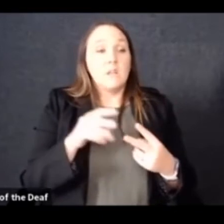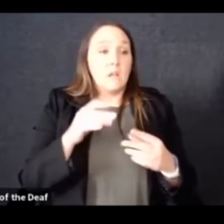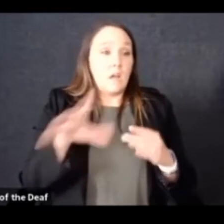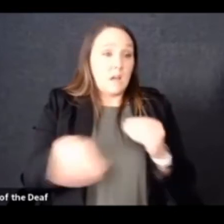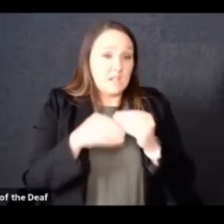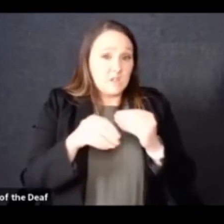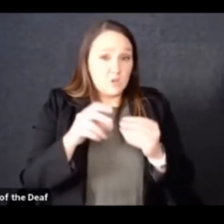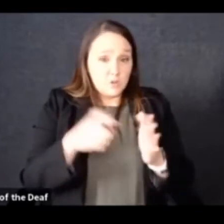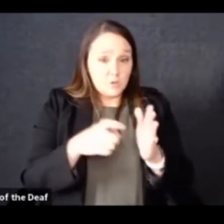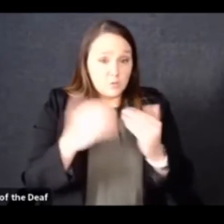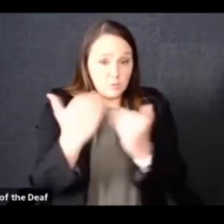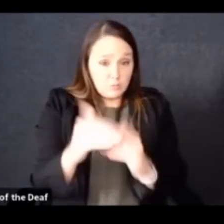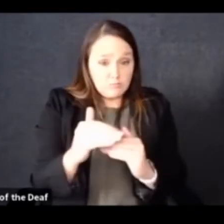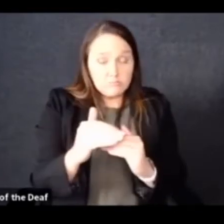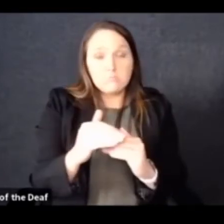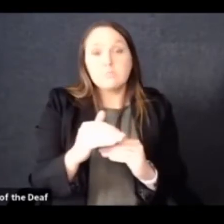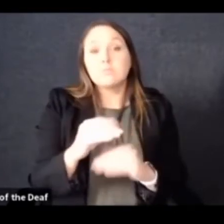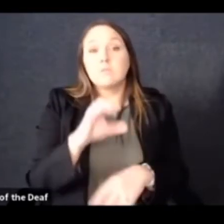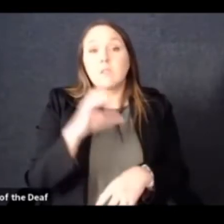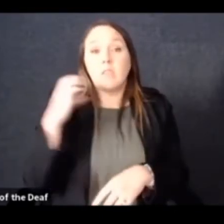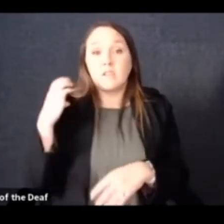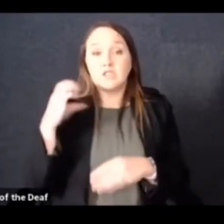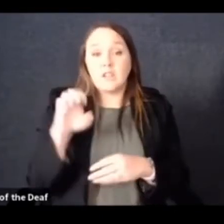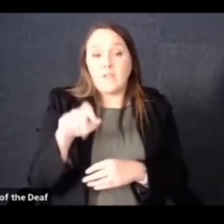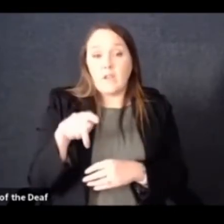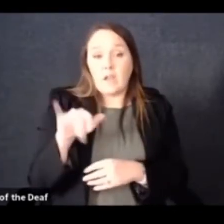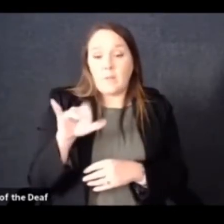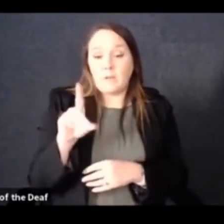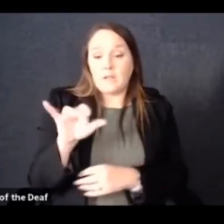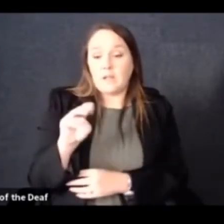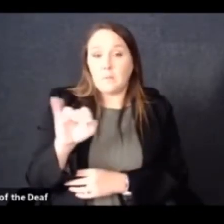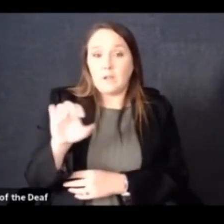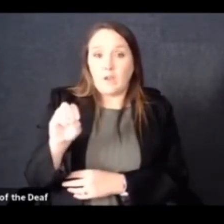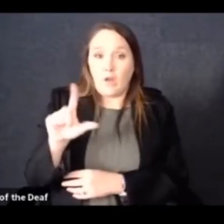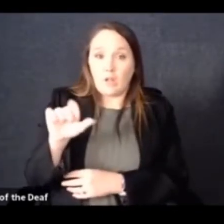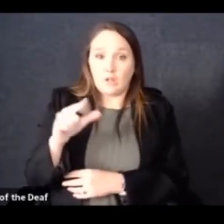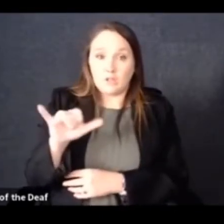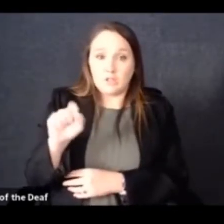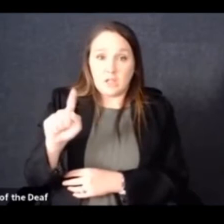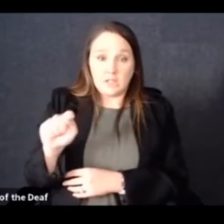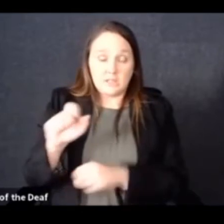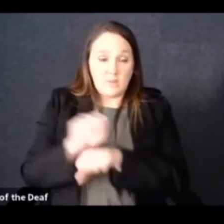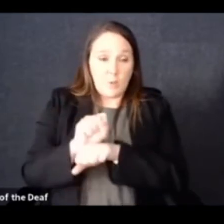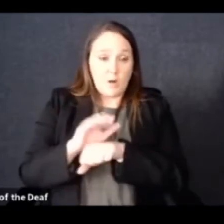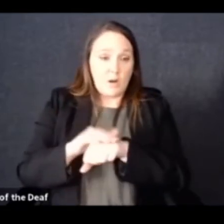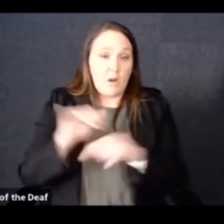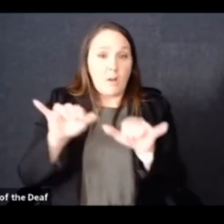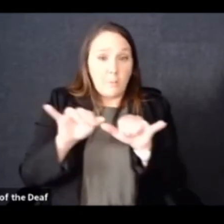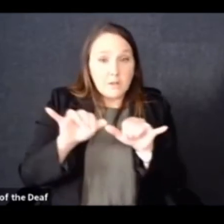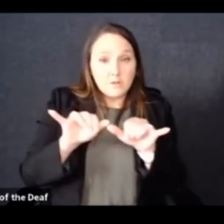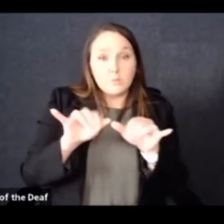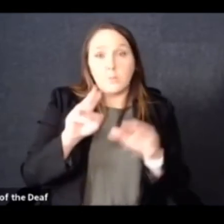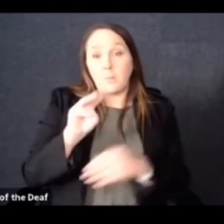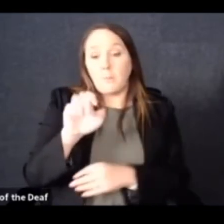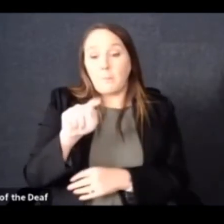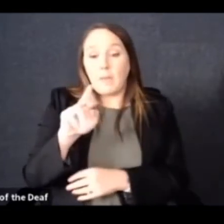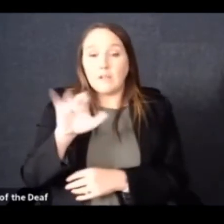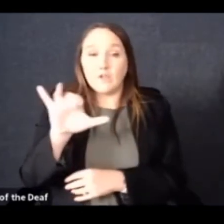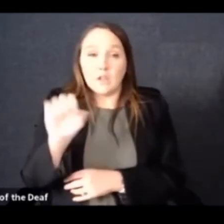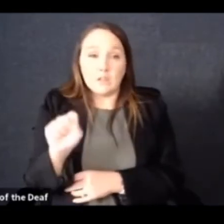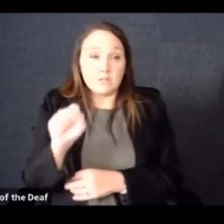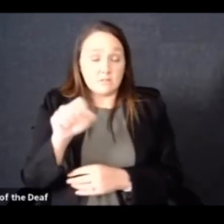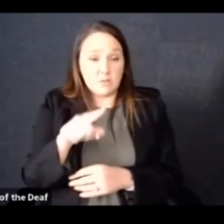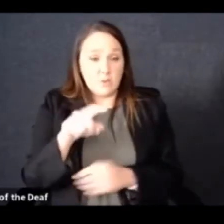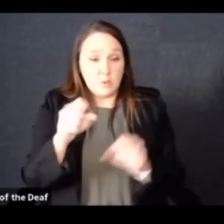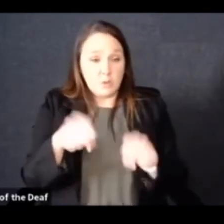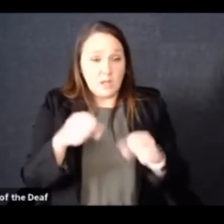The Kchd chief epidemiologist has been working on those metrics. Can you elaborate on what those metrics are intended to do and what